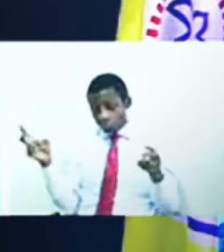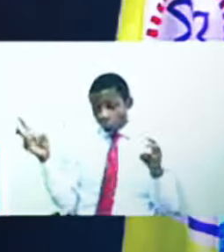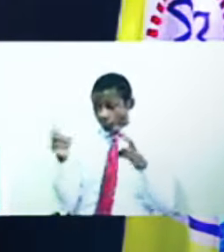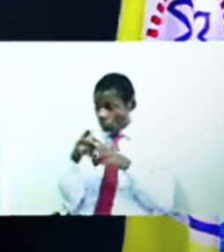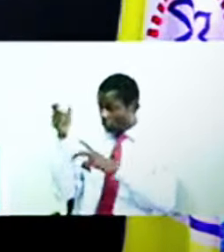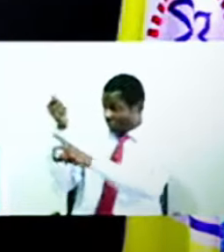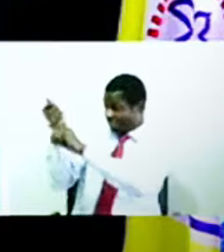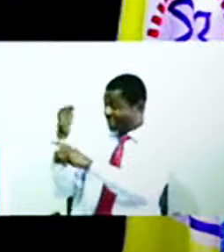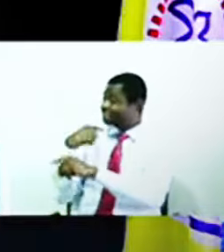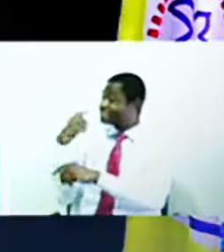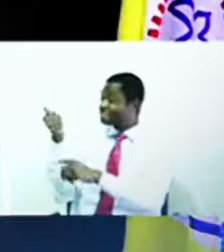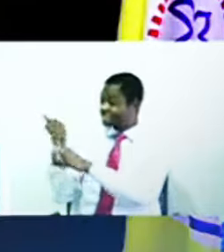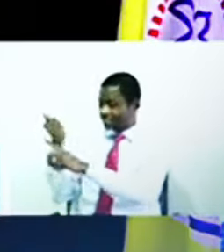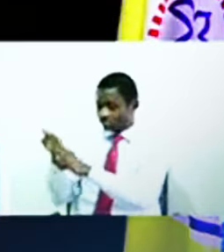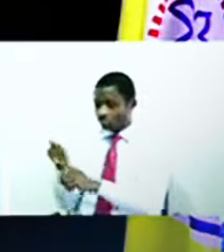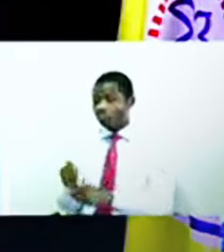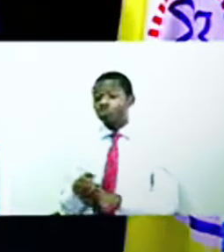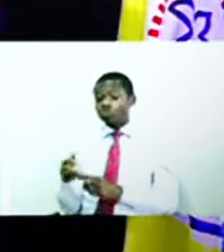day,